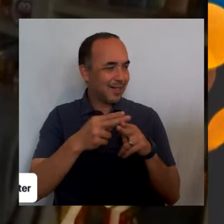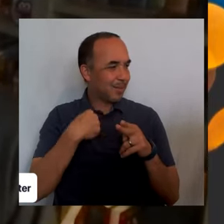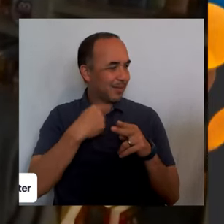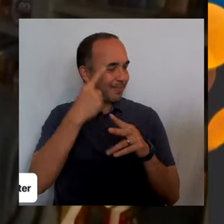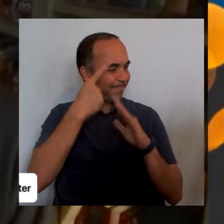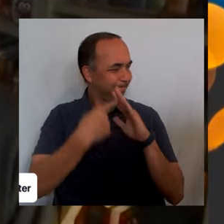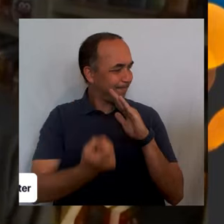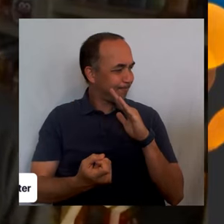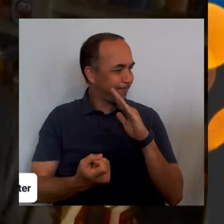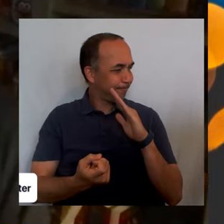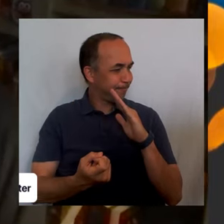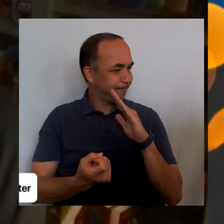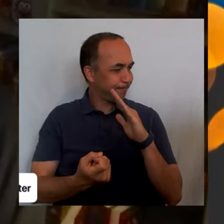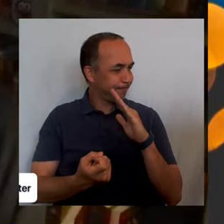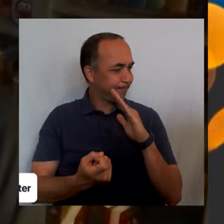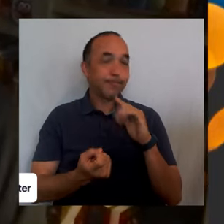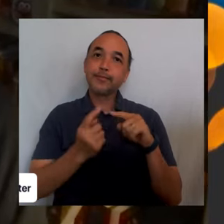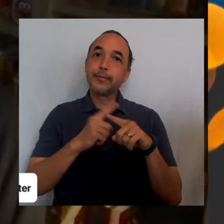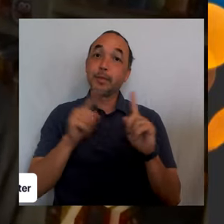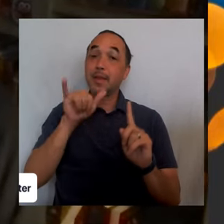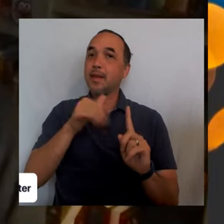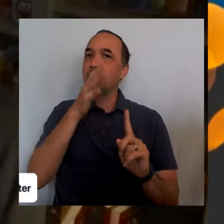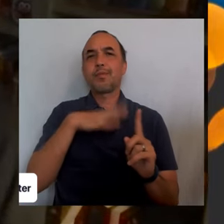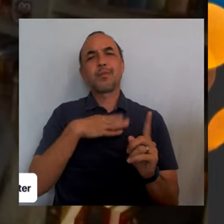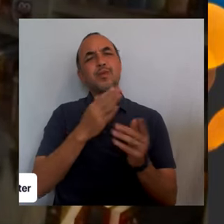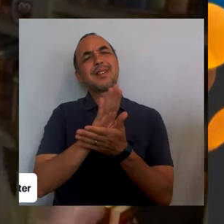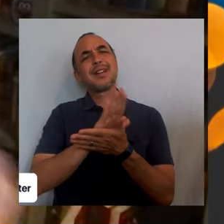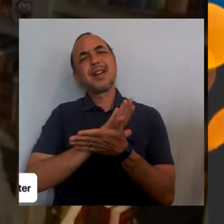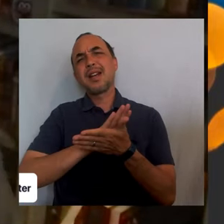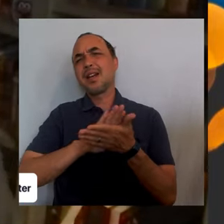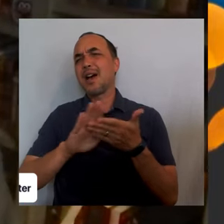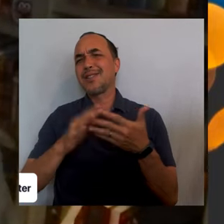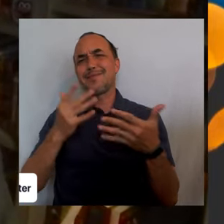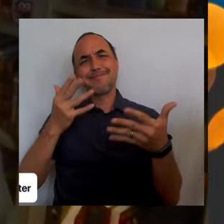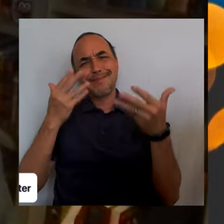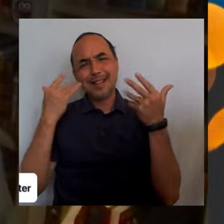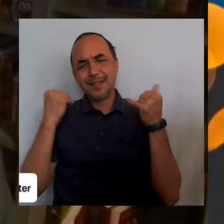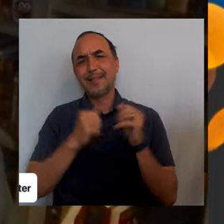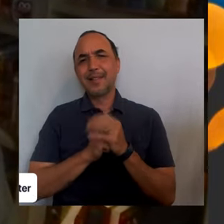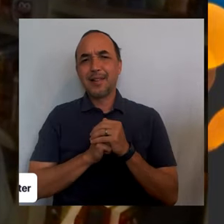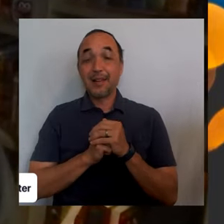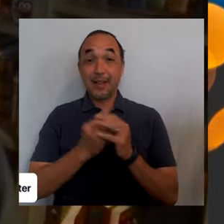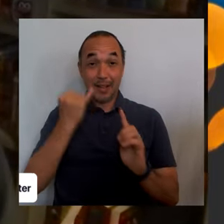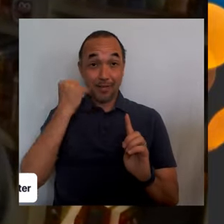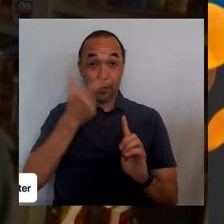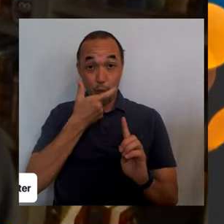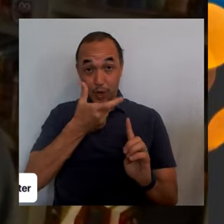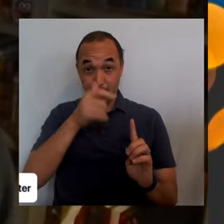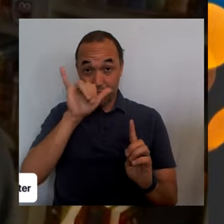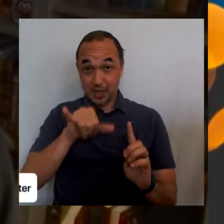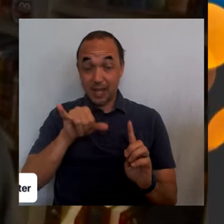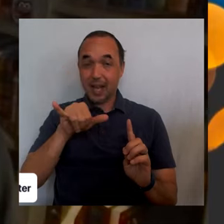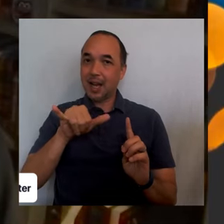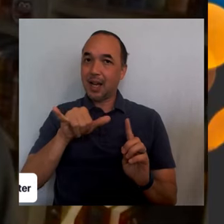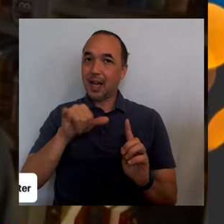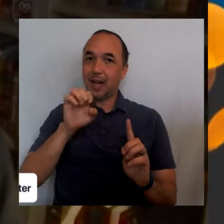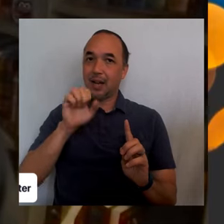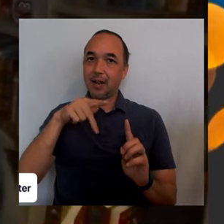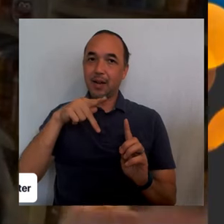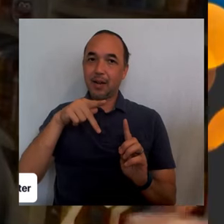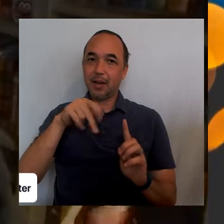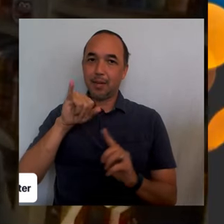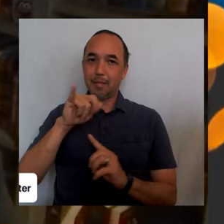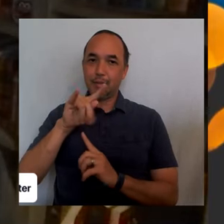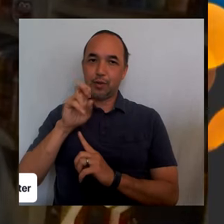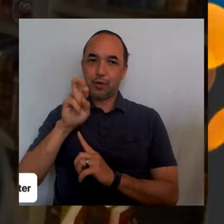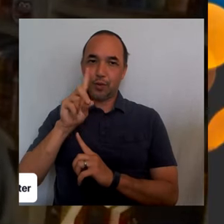She was really, really, really nice. For those of you who may have seen that episode, she was the one who gave